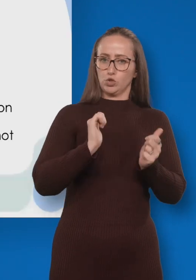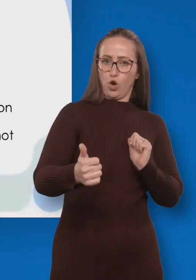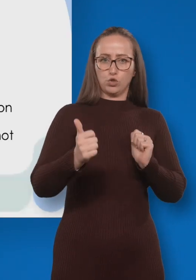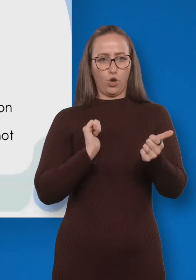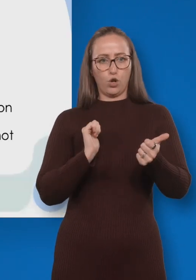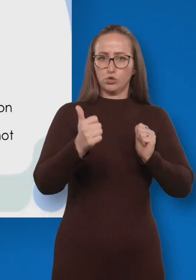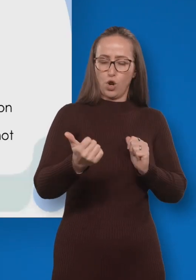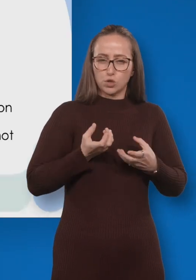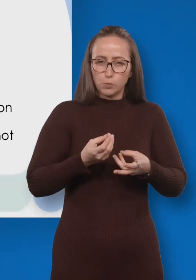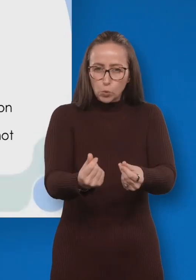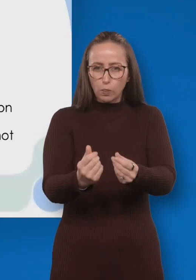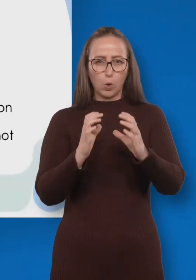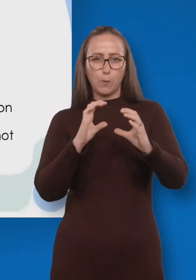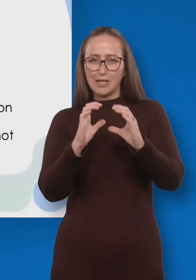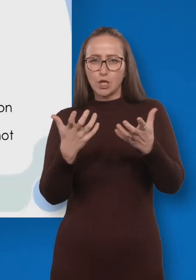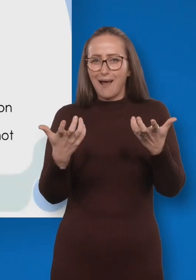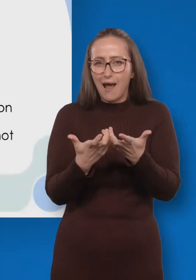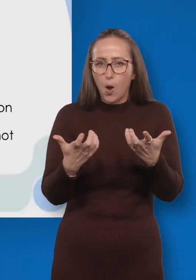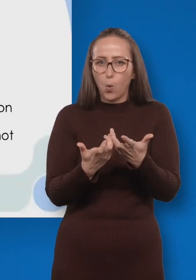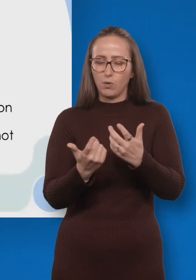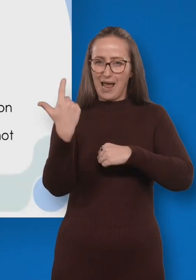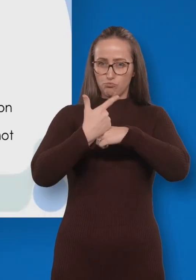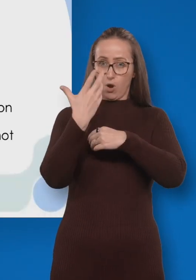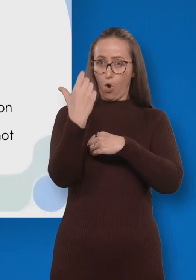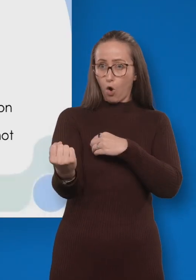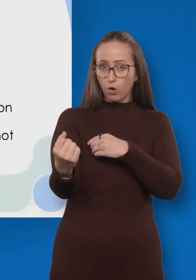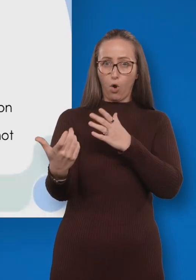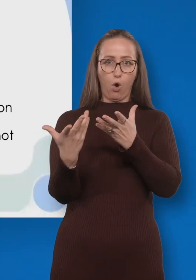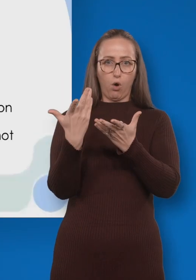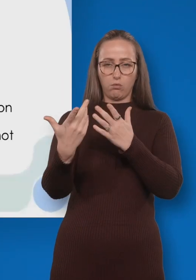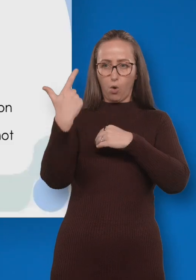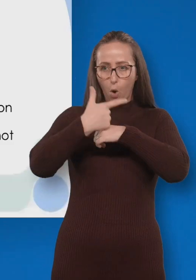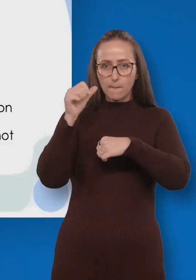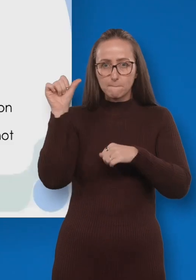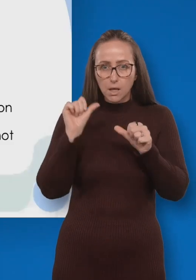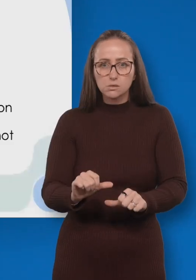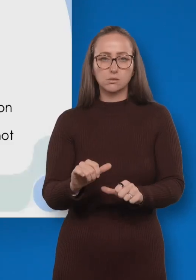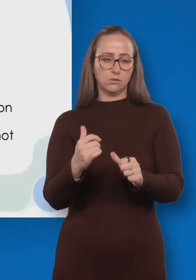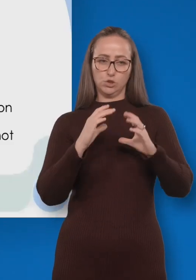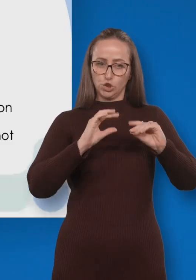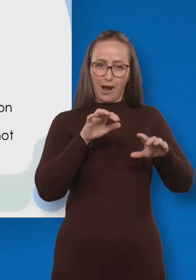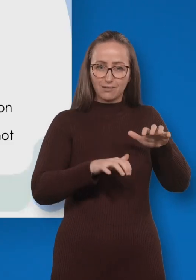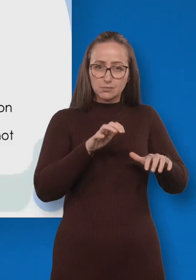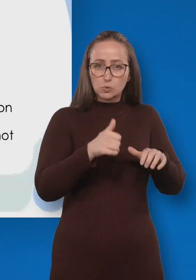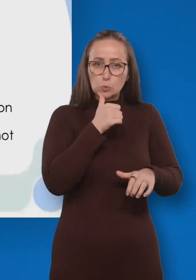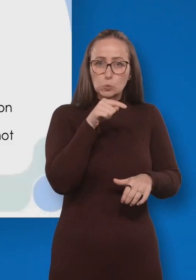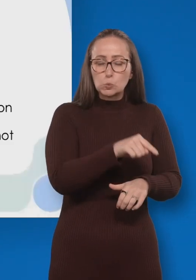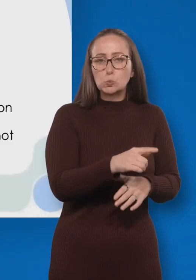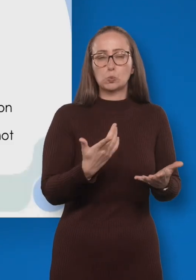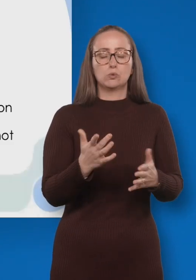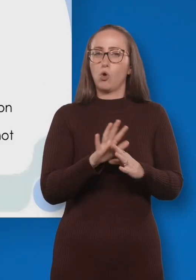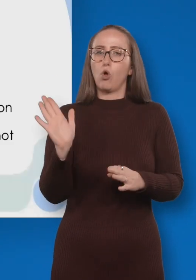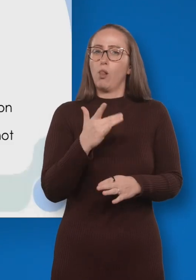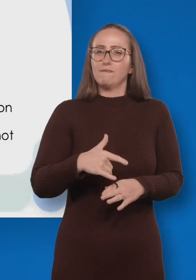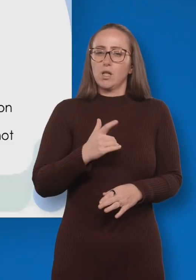people communicate? Do they have to have their camera on? Could they use the chat function? Because not everybody